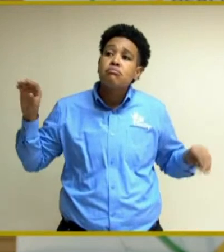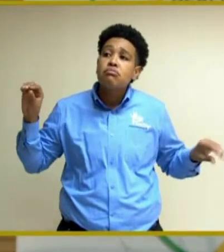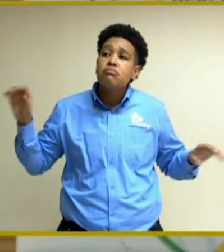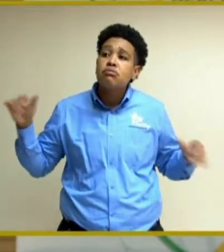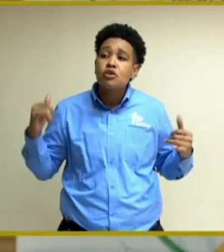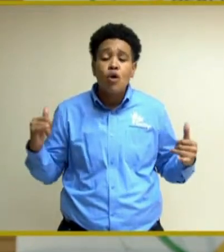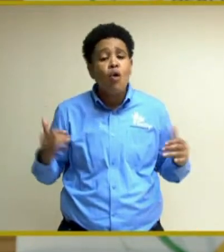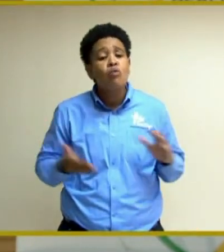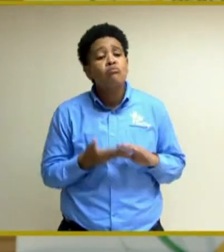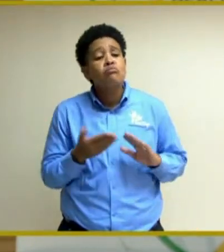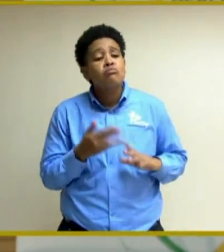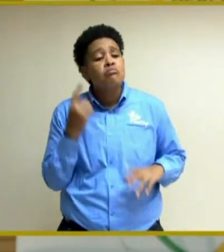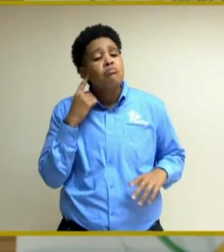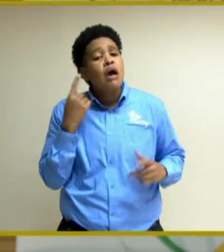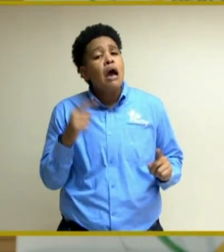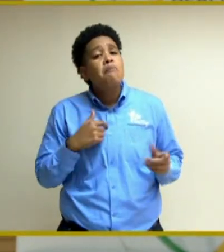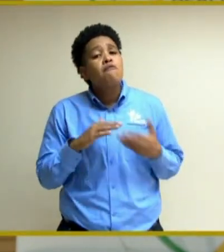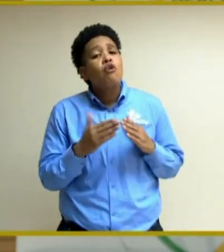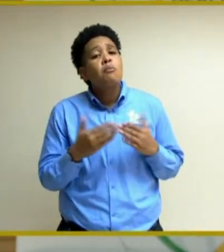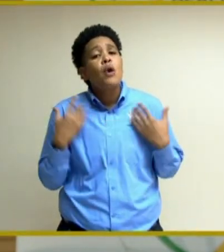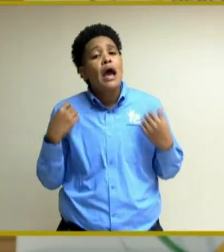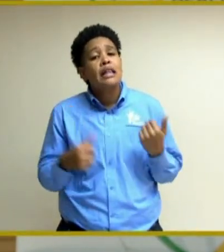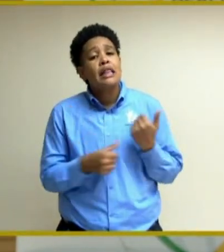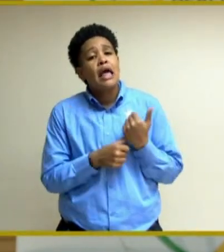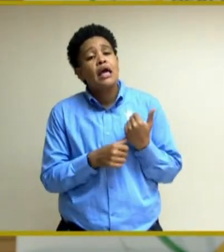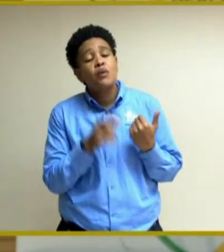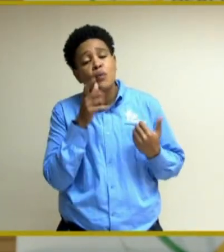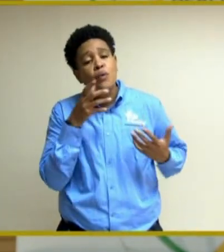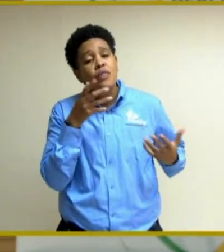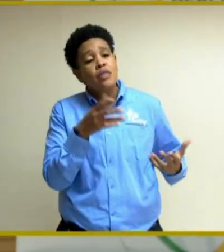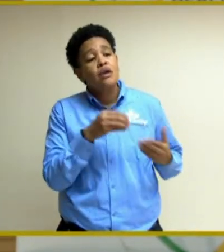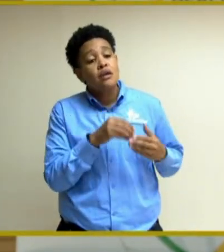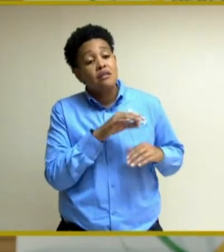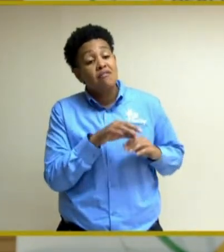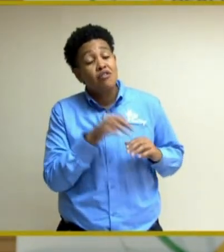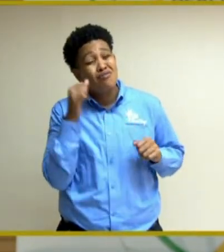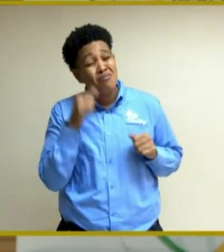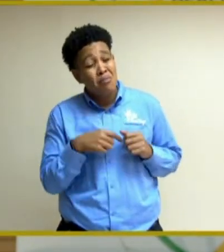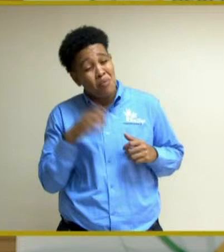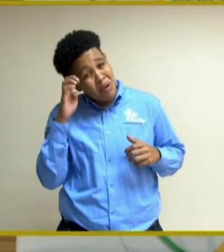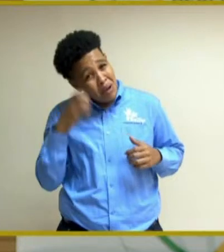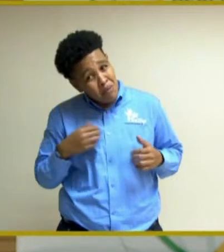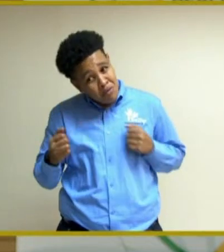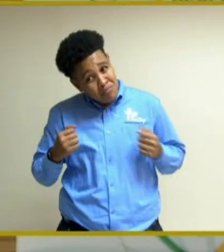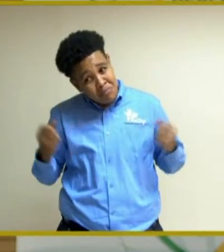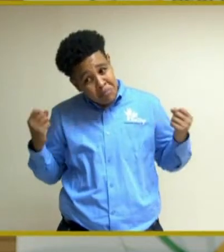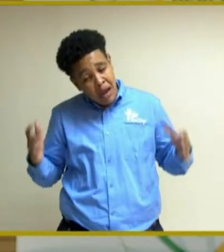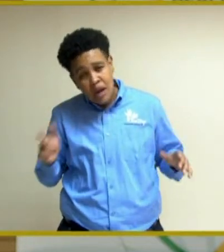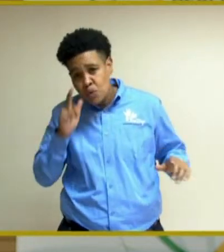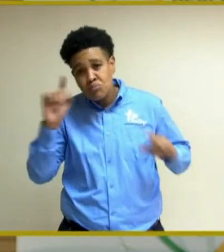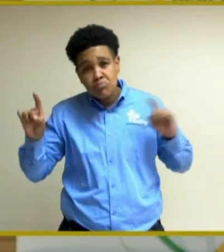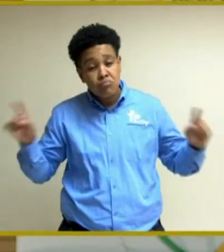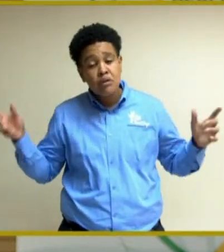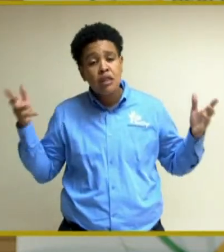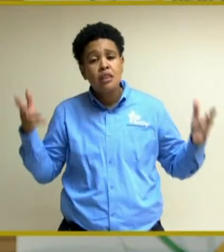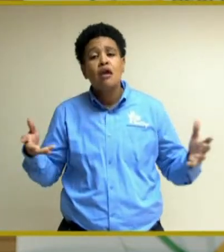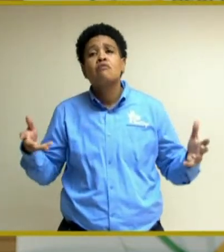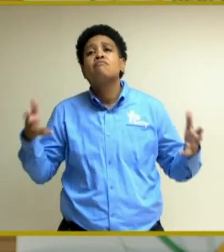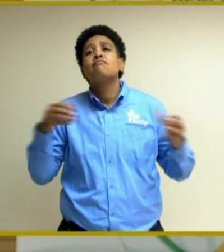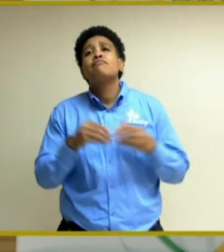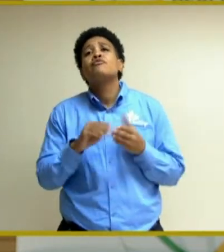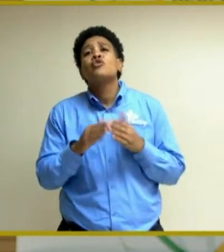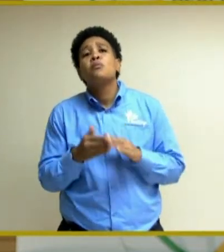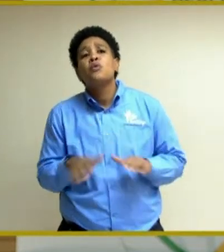And we have the community health aides who are out in the field. Remember, we had hired a number of them, and they do on-the-ground